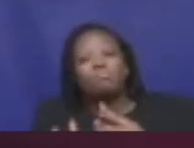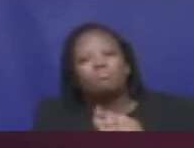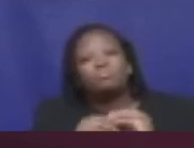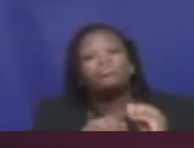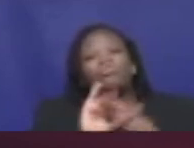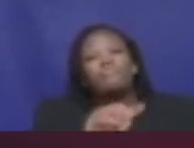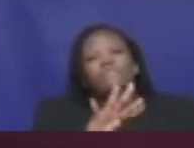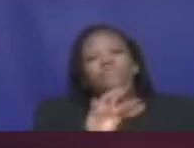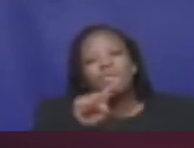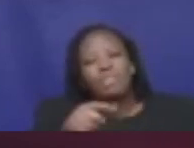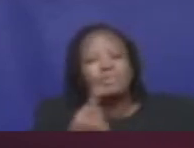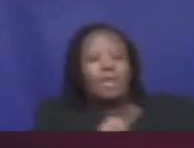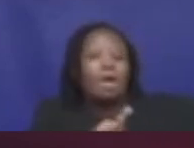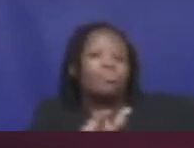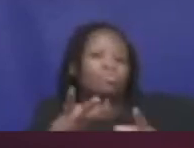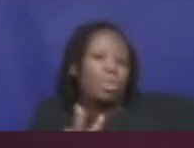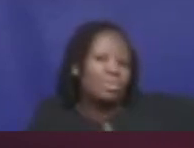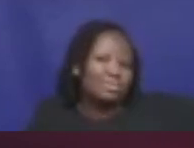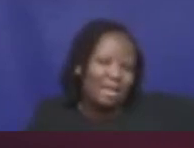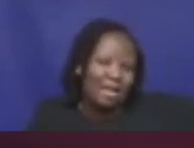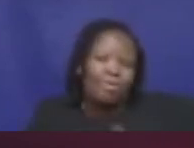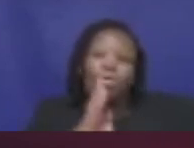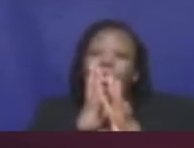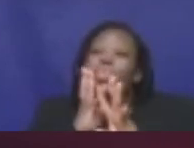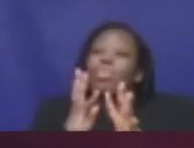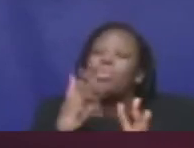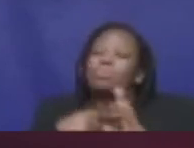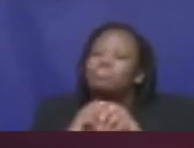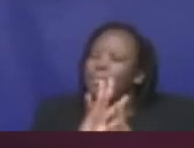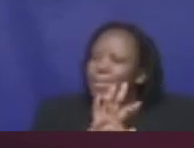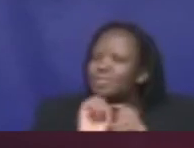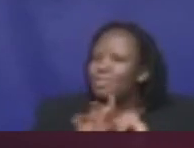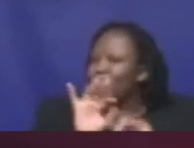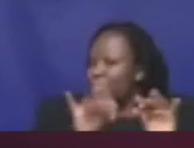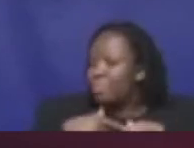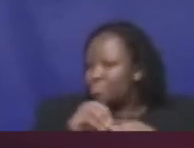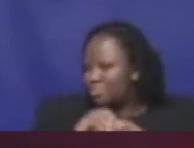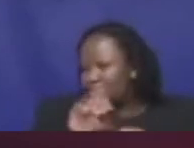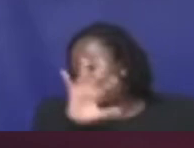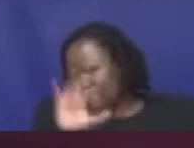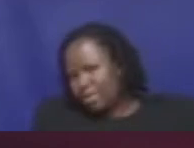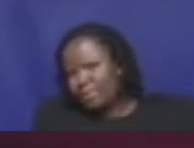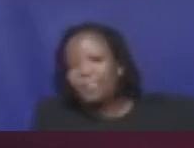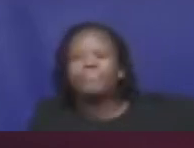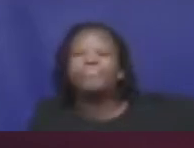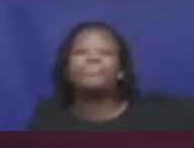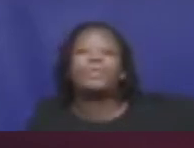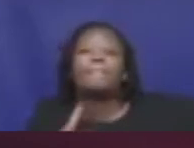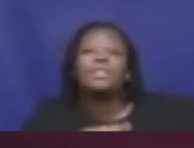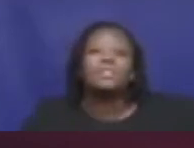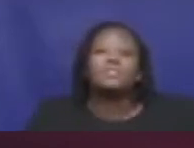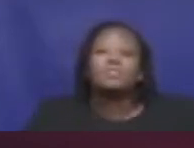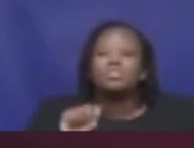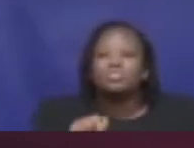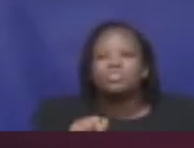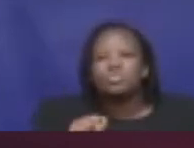over 40,000 hours of lost time in queues, affecting South Africans across the country. Now, Minister Schreiber could have